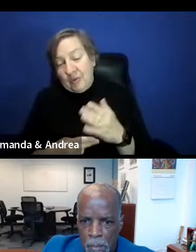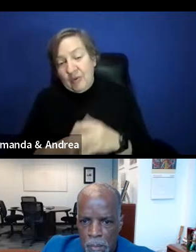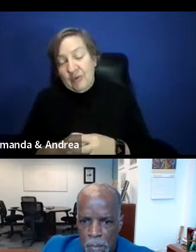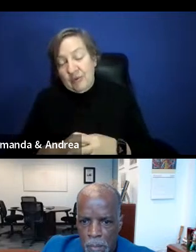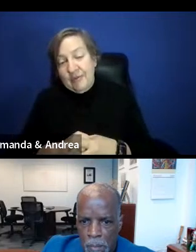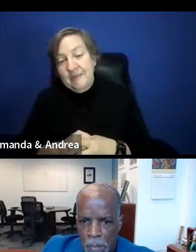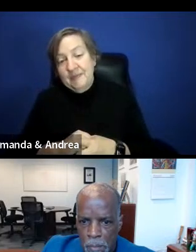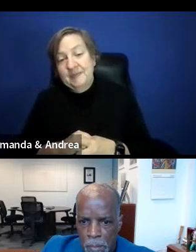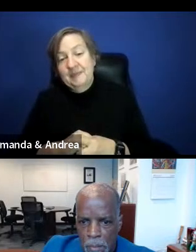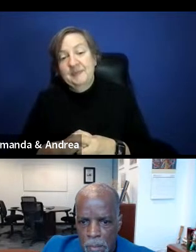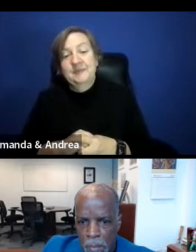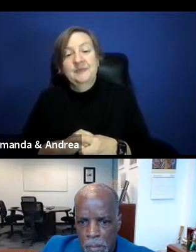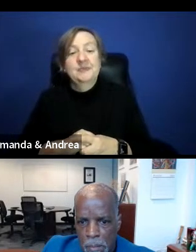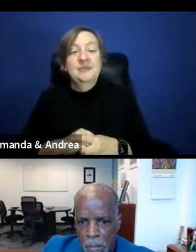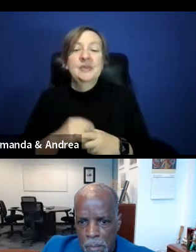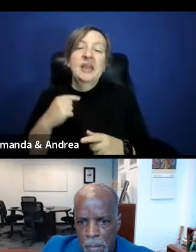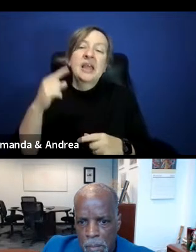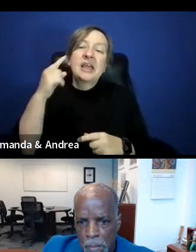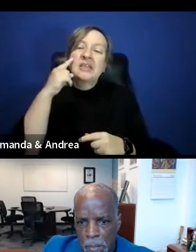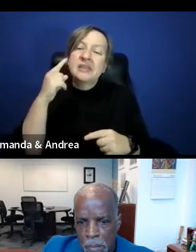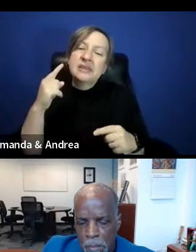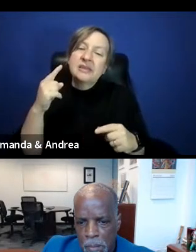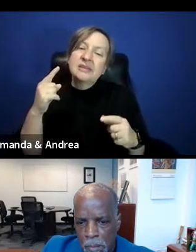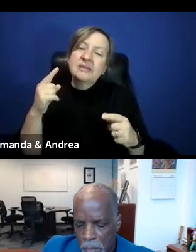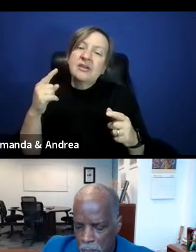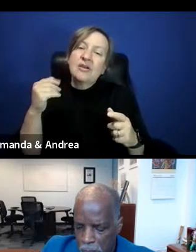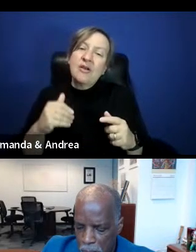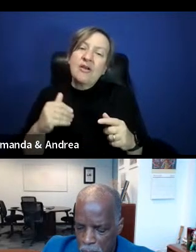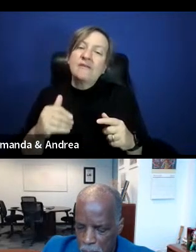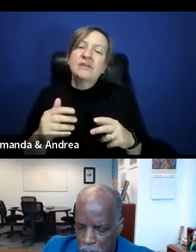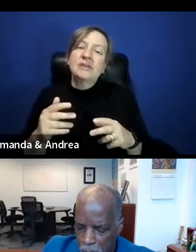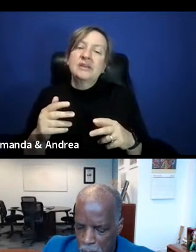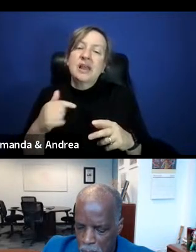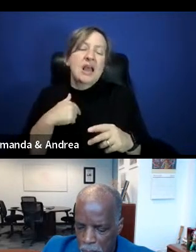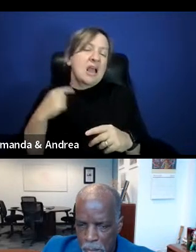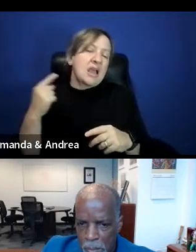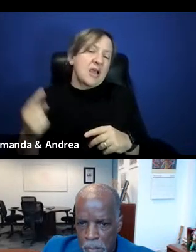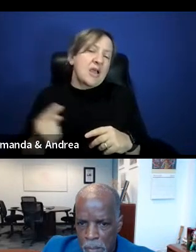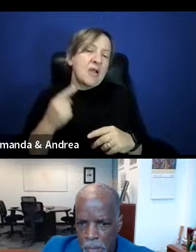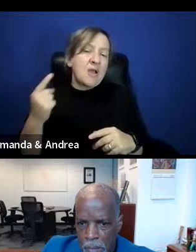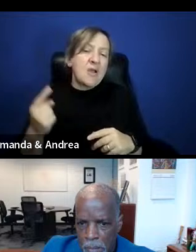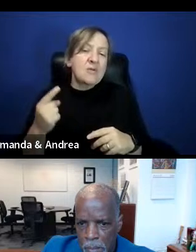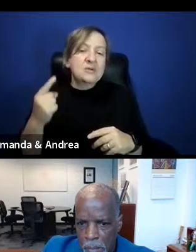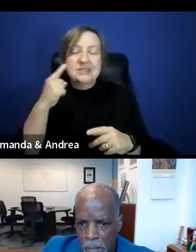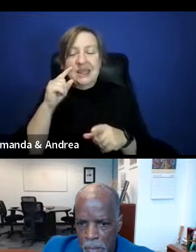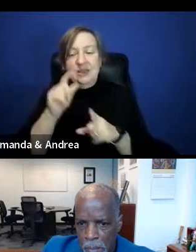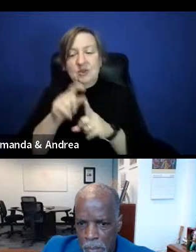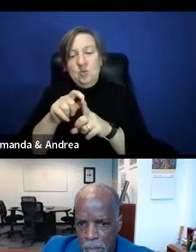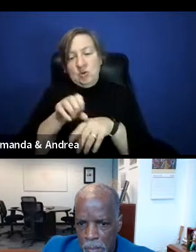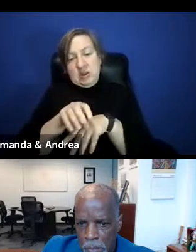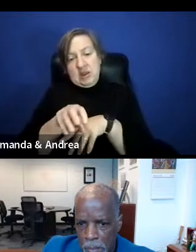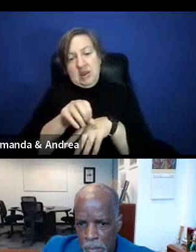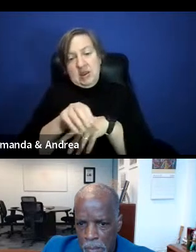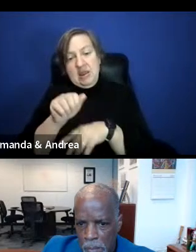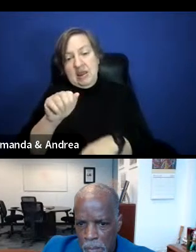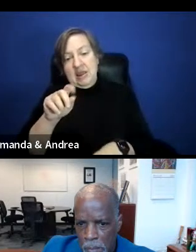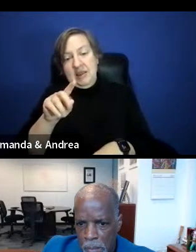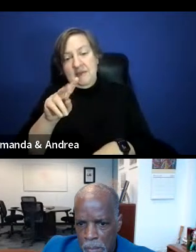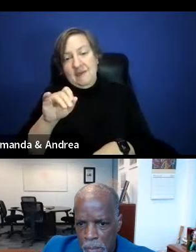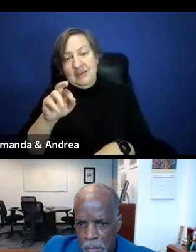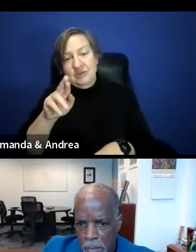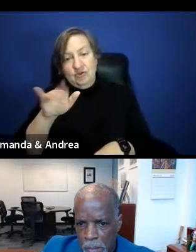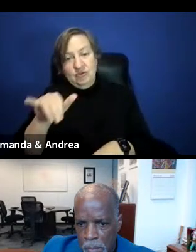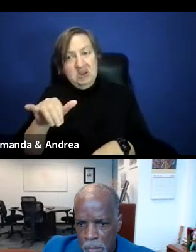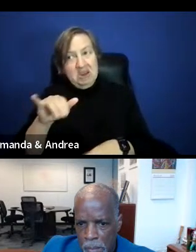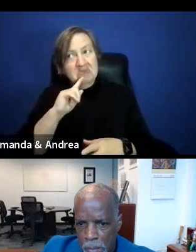And you know, I think a lot of times I always take the word advisory pretty literal,